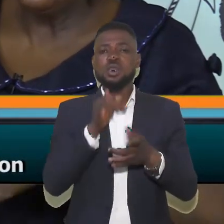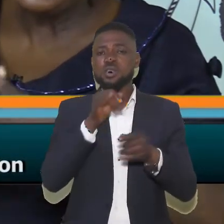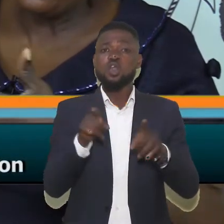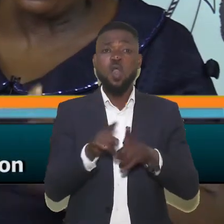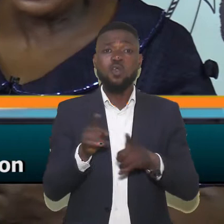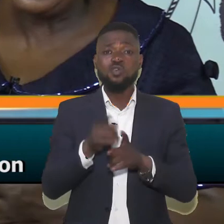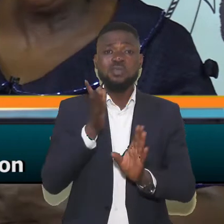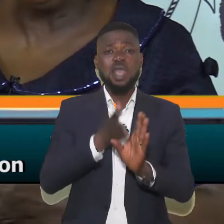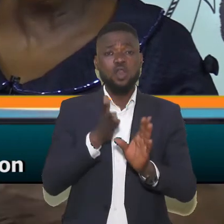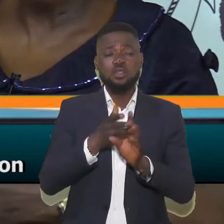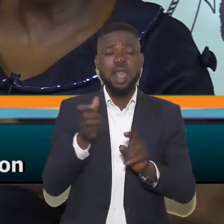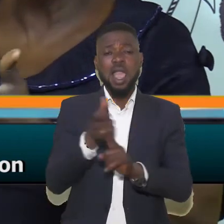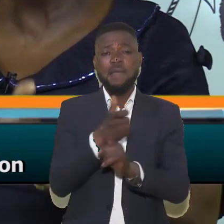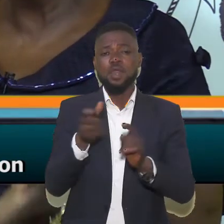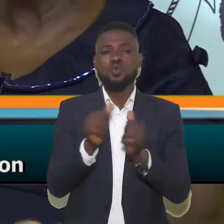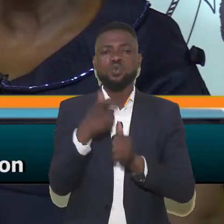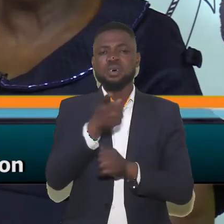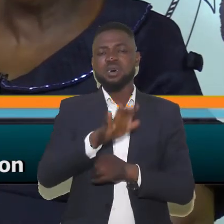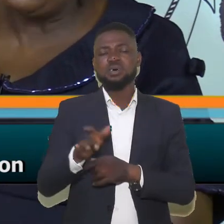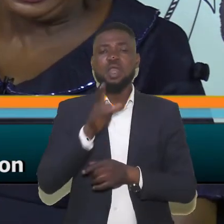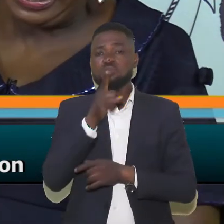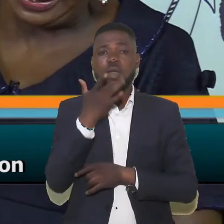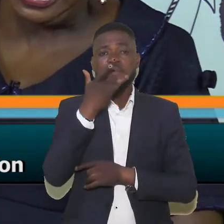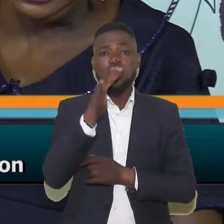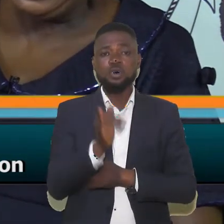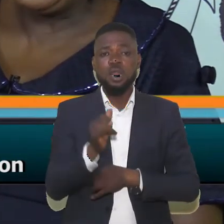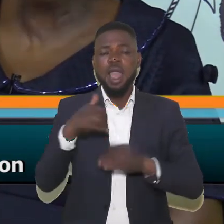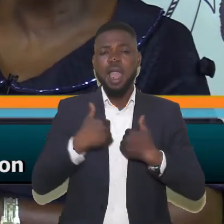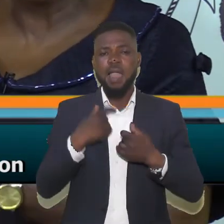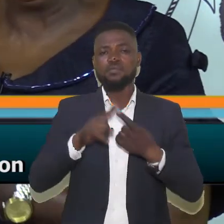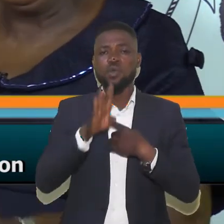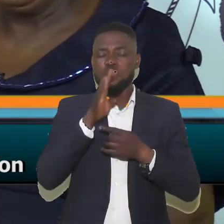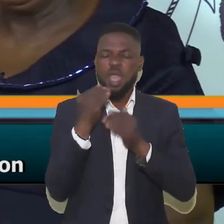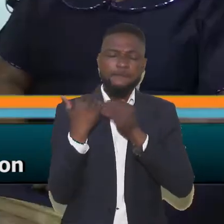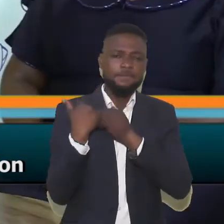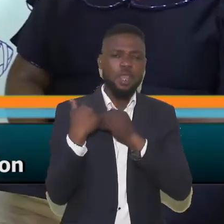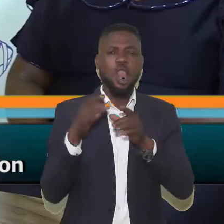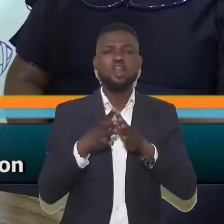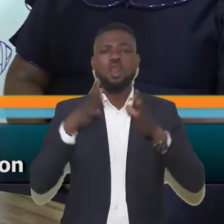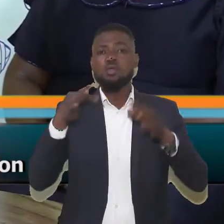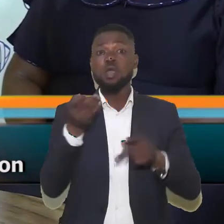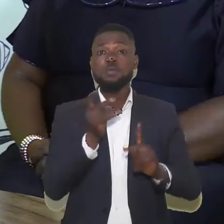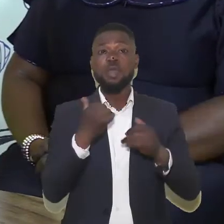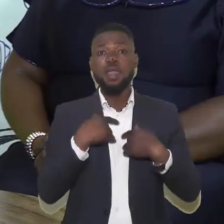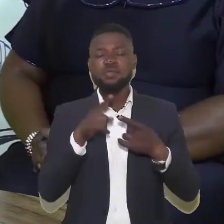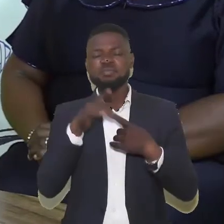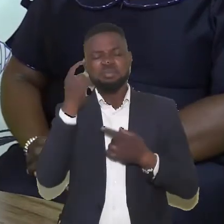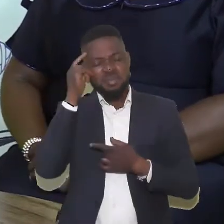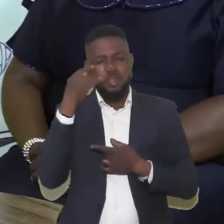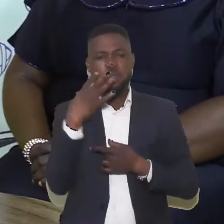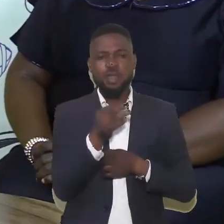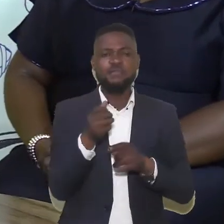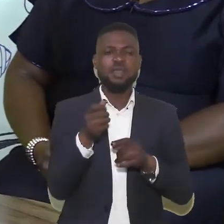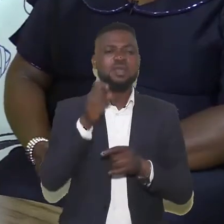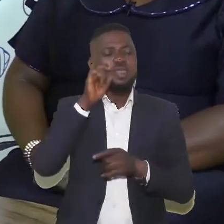it's also psychological abuse which the children unfortunately have to bear. A lot of people are always like, sexual focus abuse,